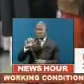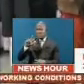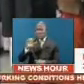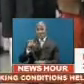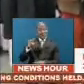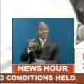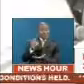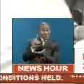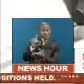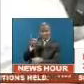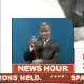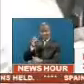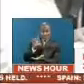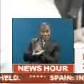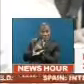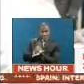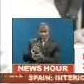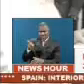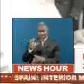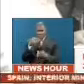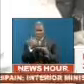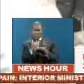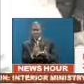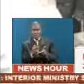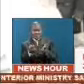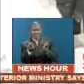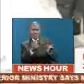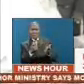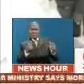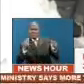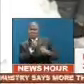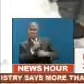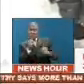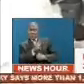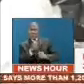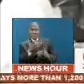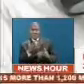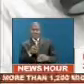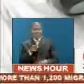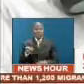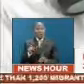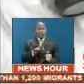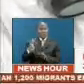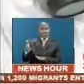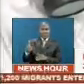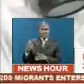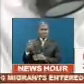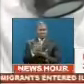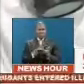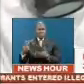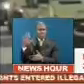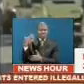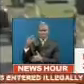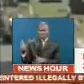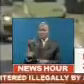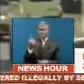the capital Freetown, had been instrumental in the fight against the Ebola virus. Cole's death came only a fortnight after the country's